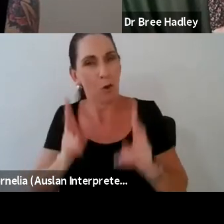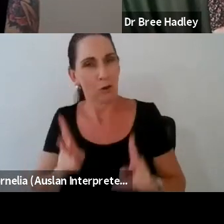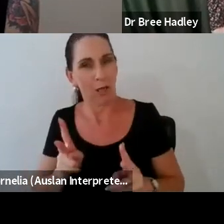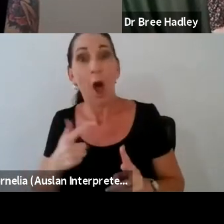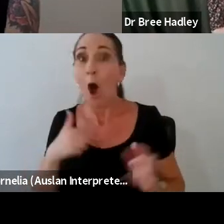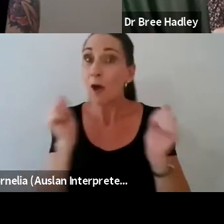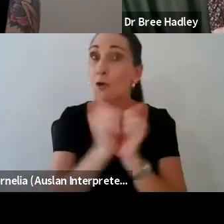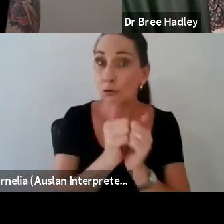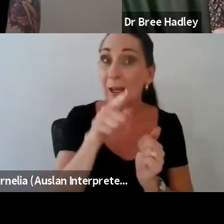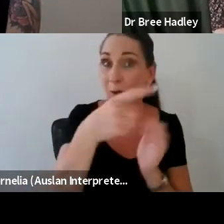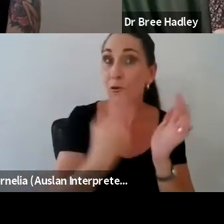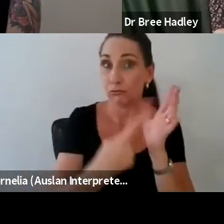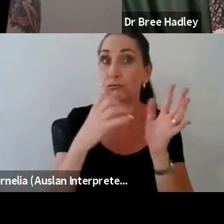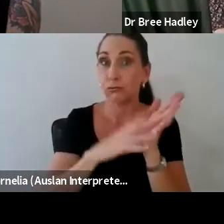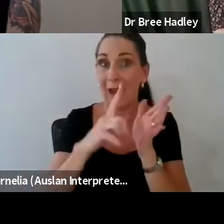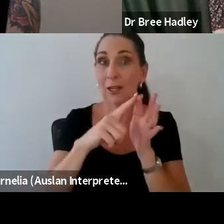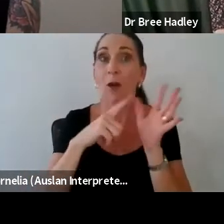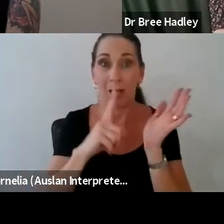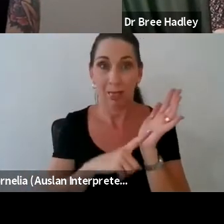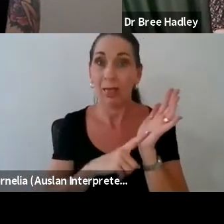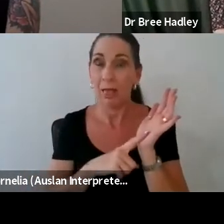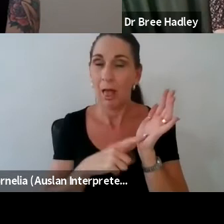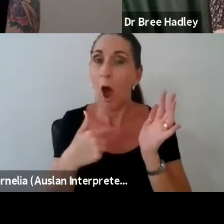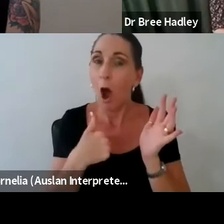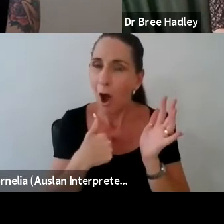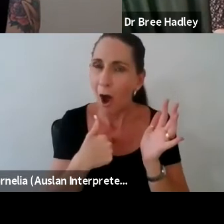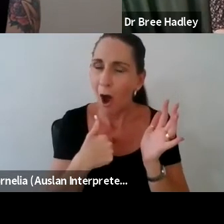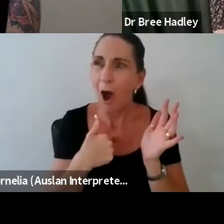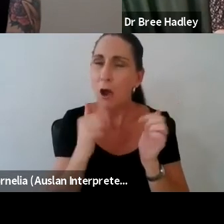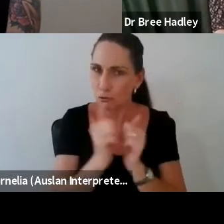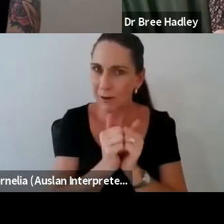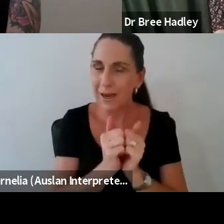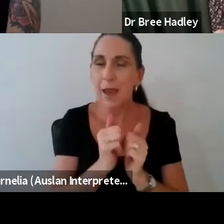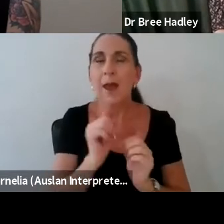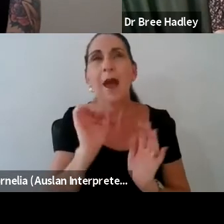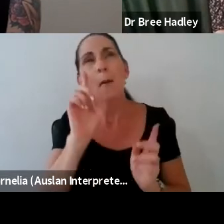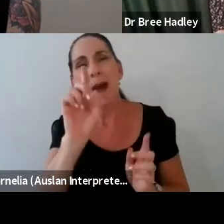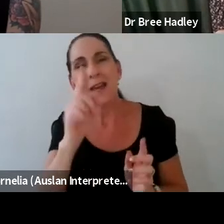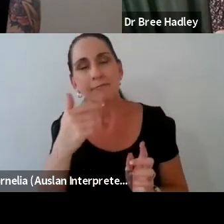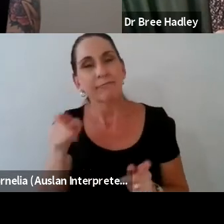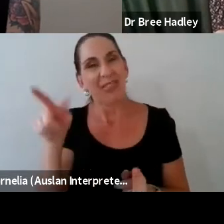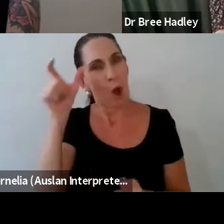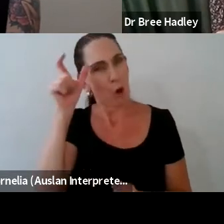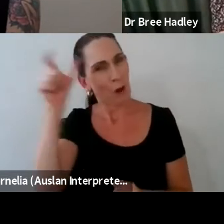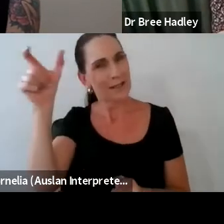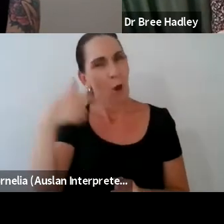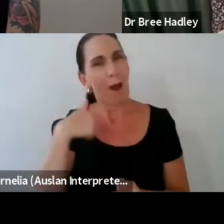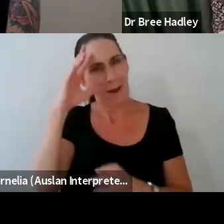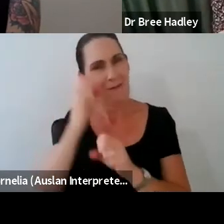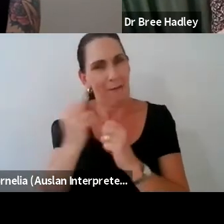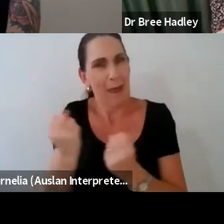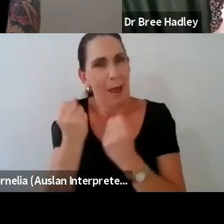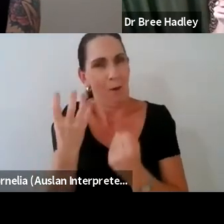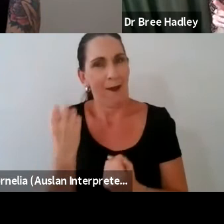Racheal. I think there's power in the concept, though, because the concept points to who's